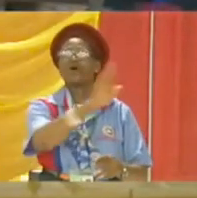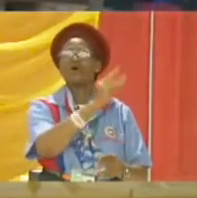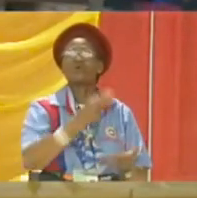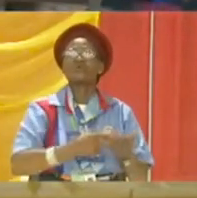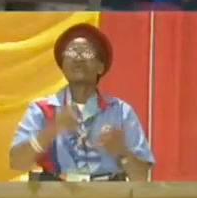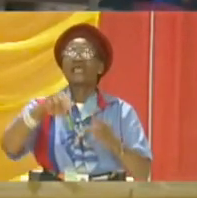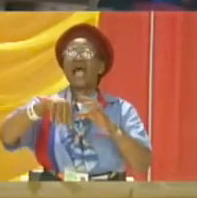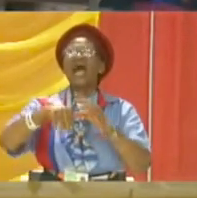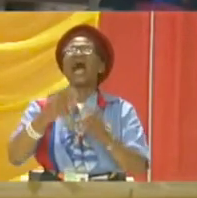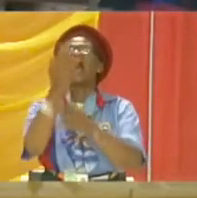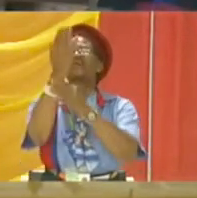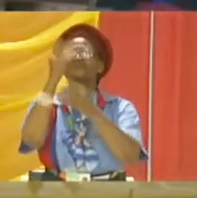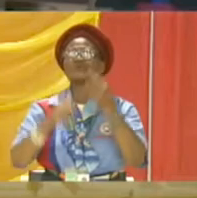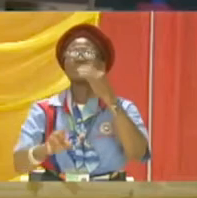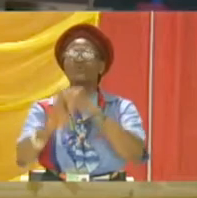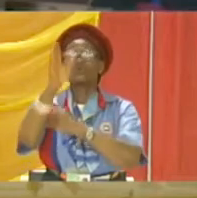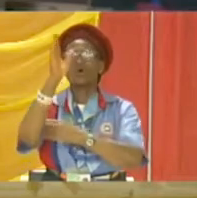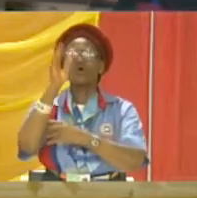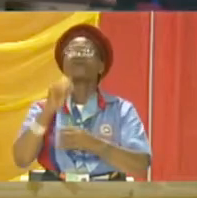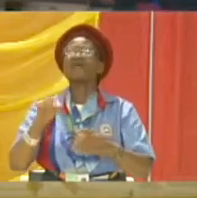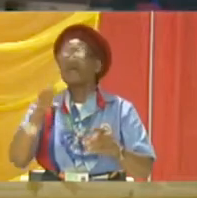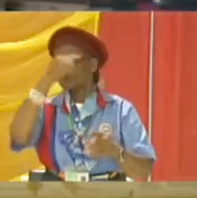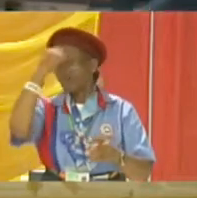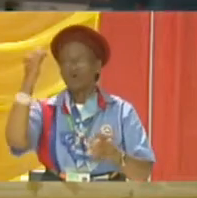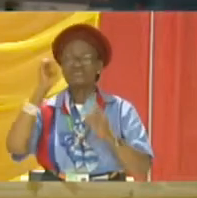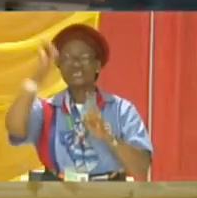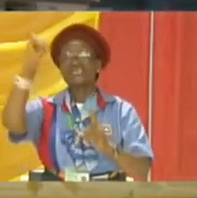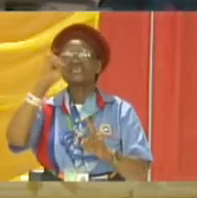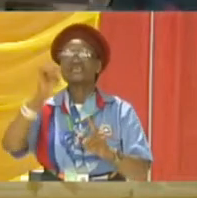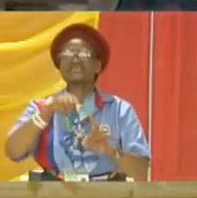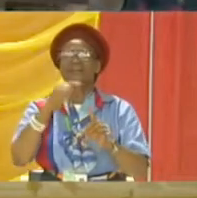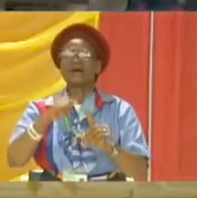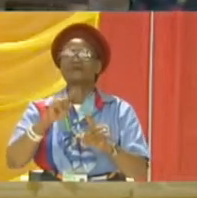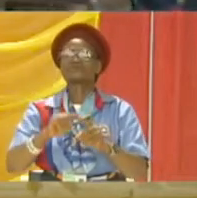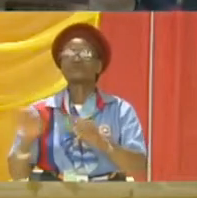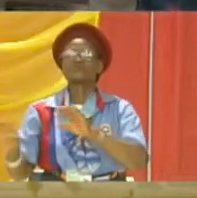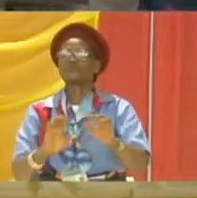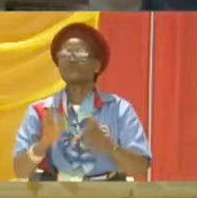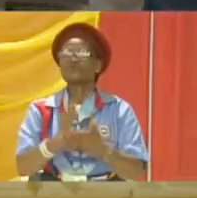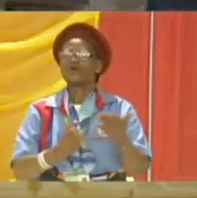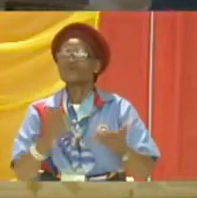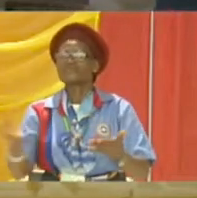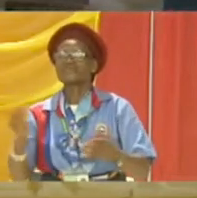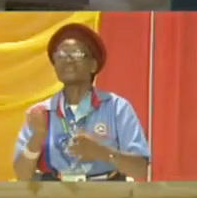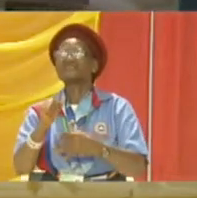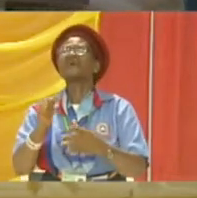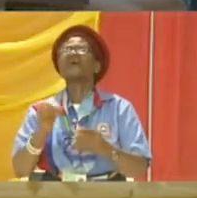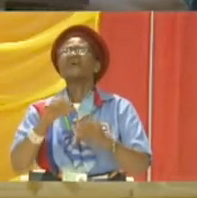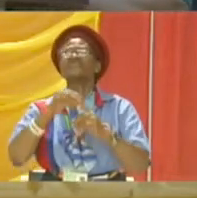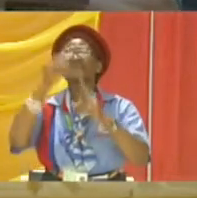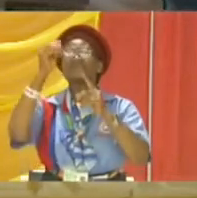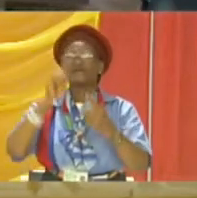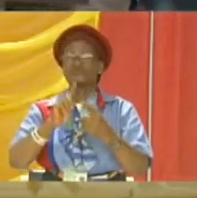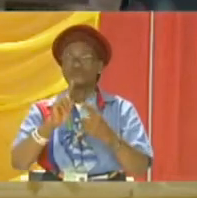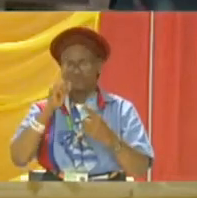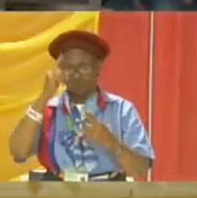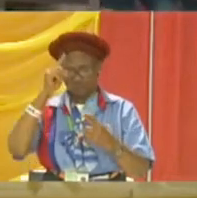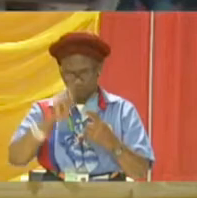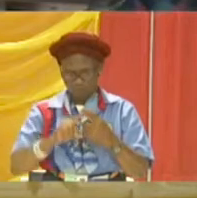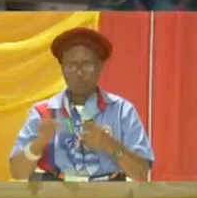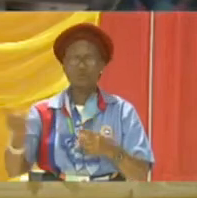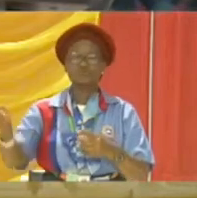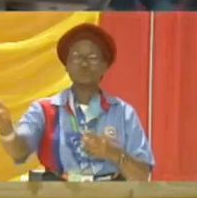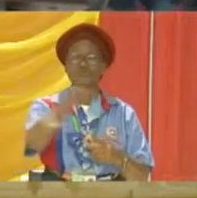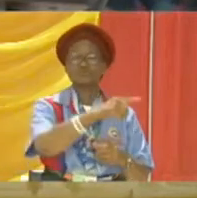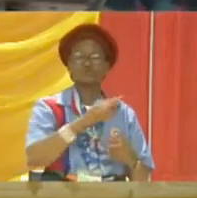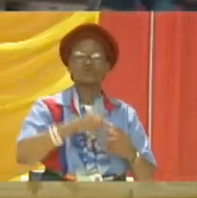more. Because He's about to do something special for you tonight. It's a real fashion, but I can laugh for Lalay.